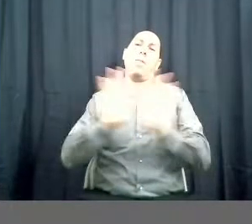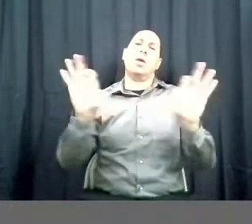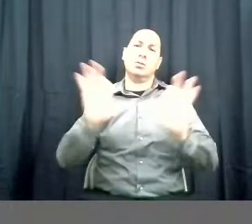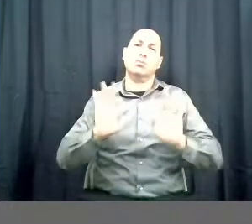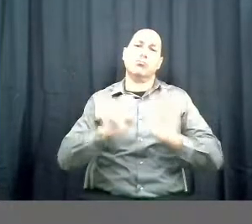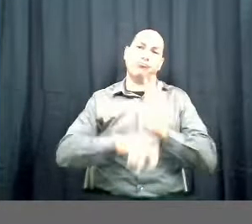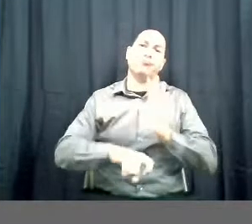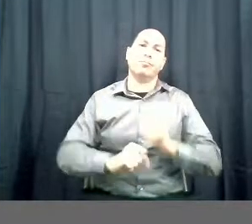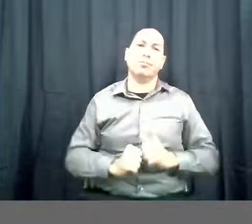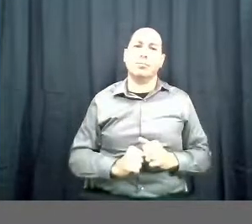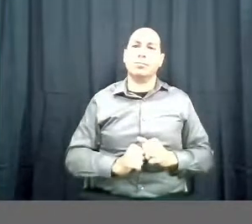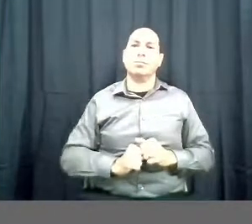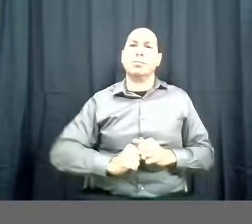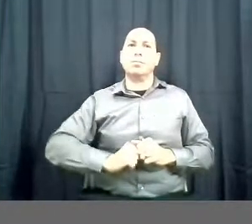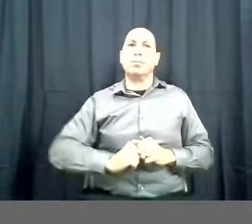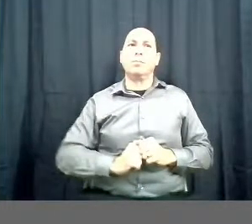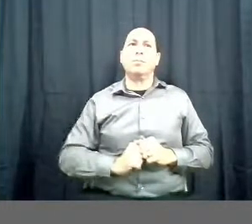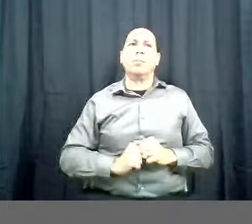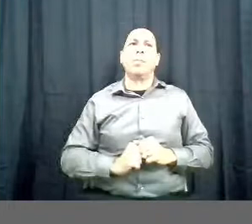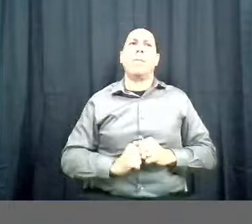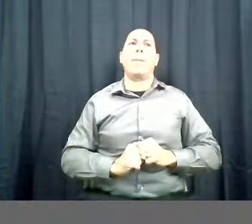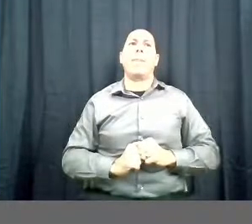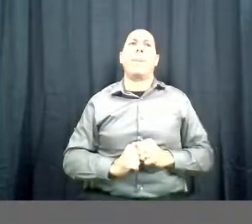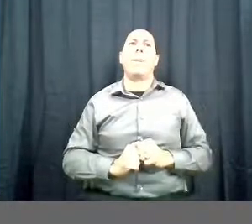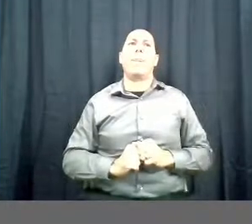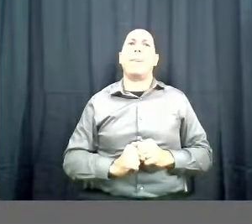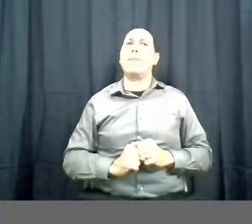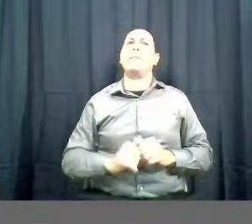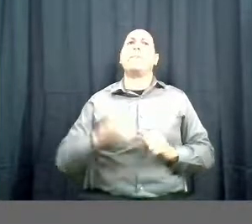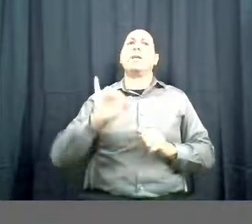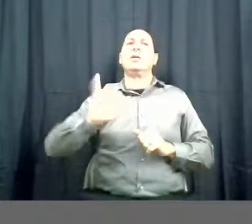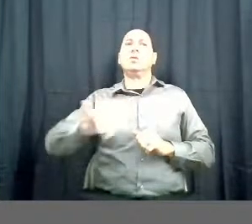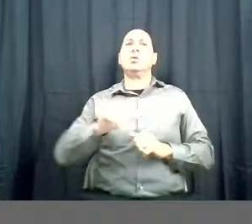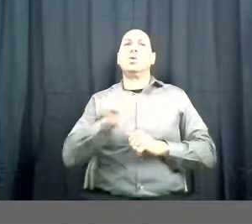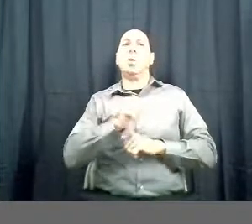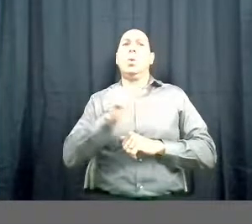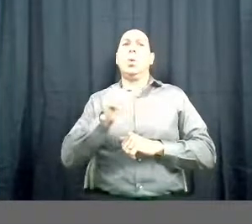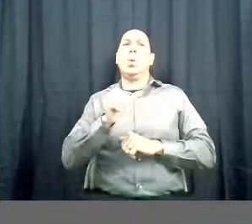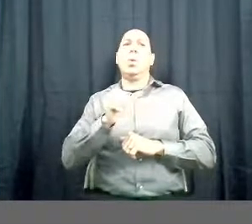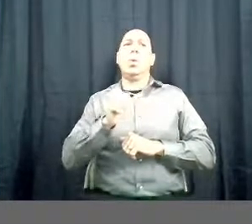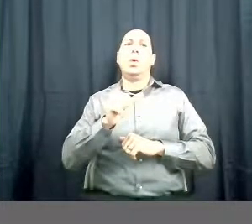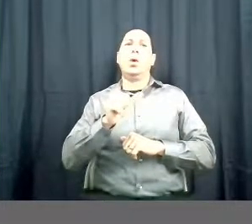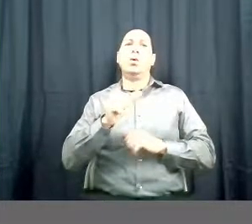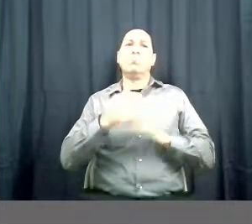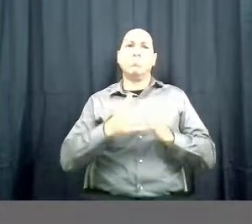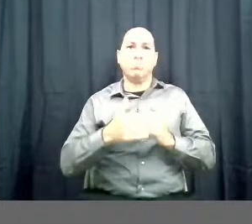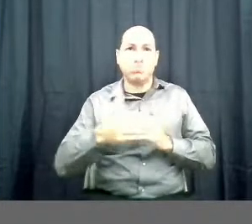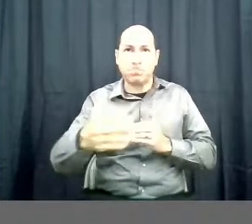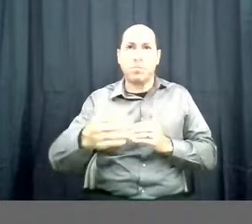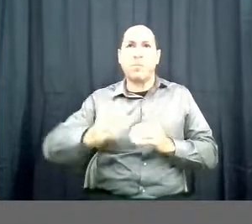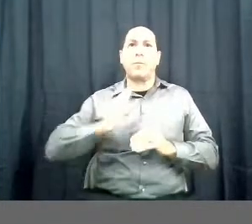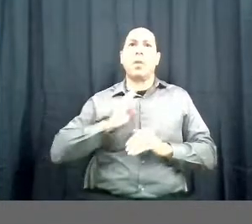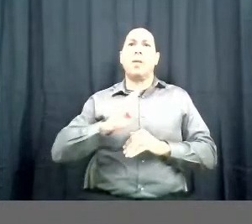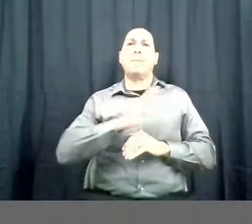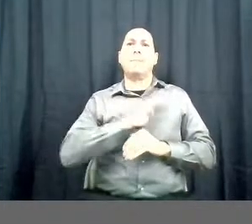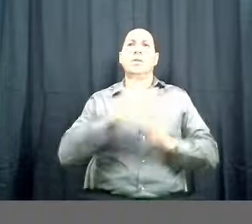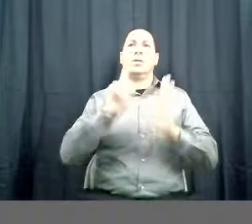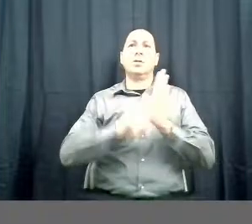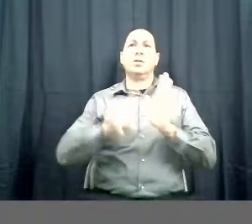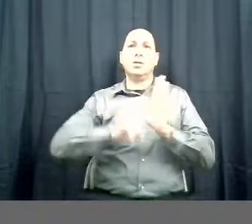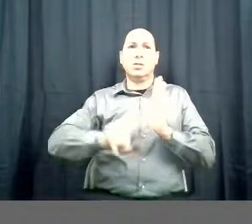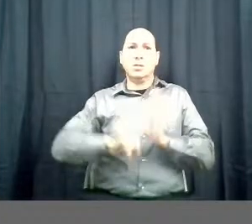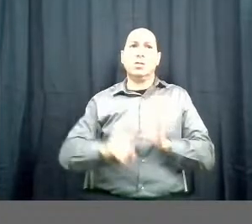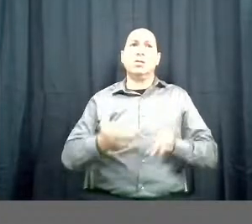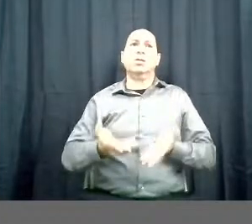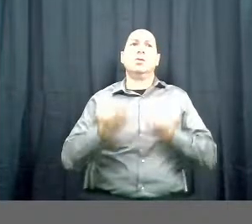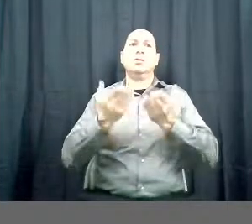Chairman, based on the foregoing, we recommend the board consider the following resolution. Resolved, the board authorizes the proposed